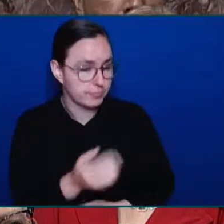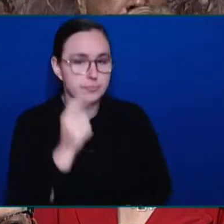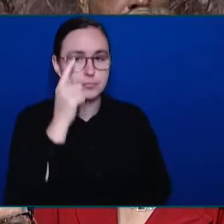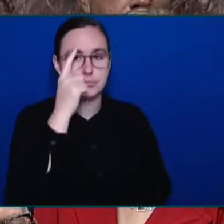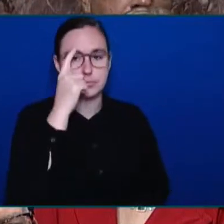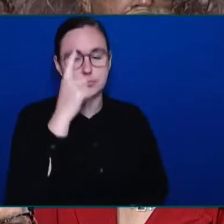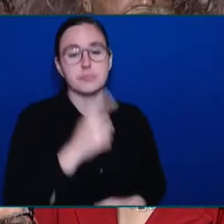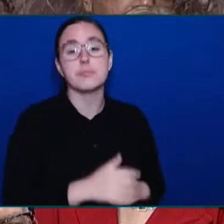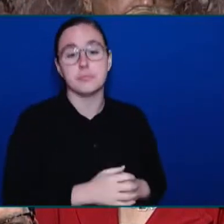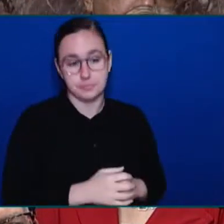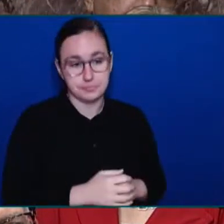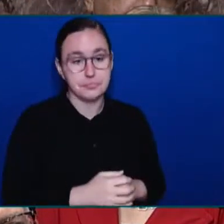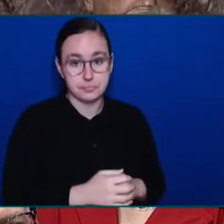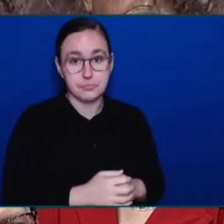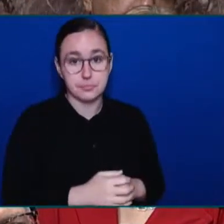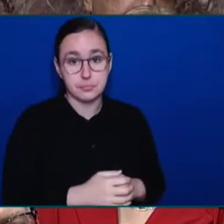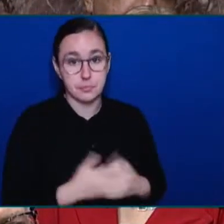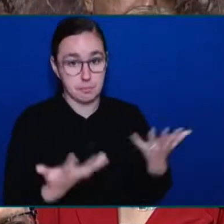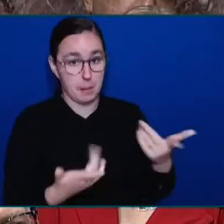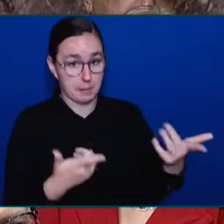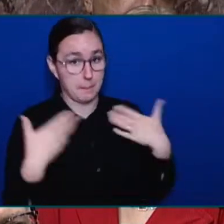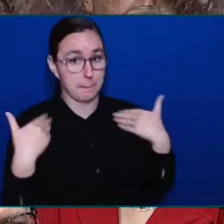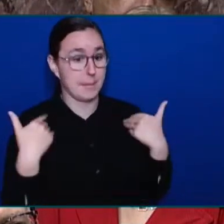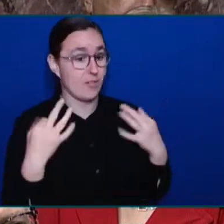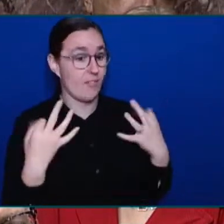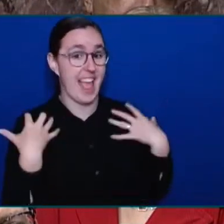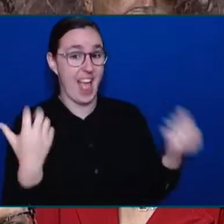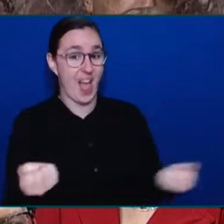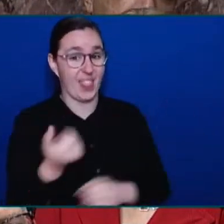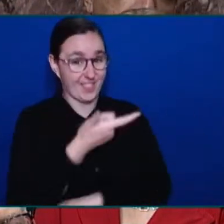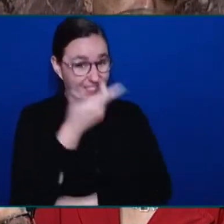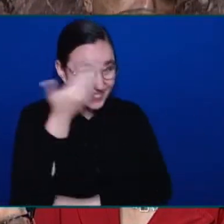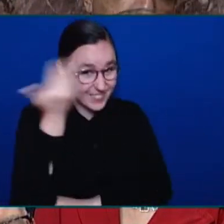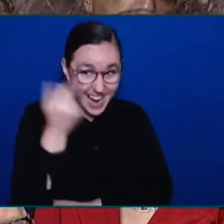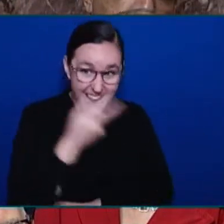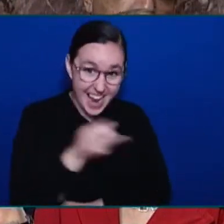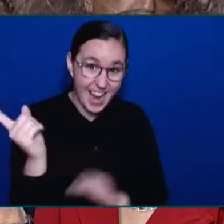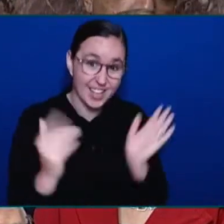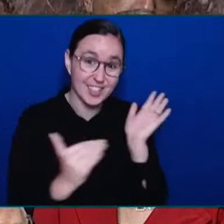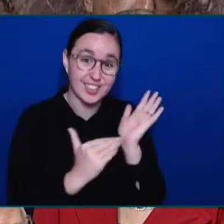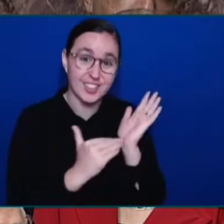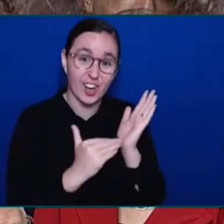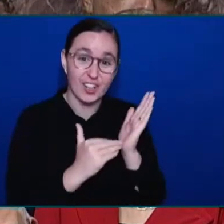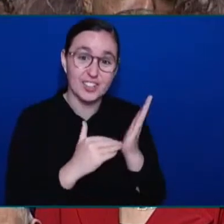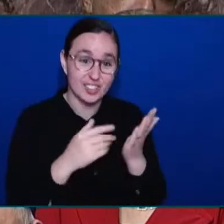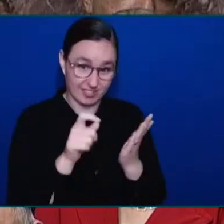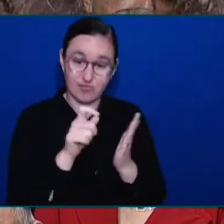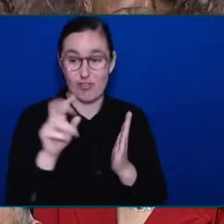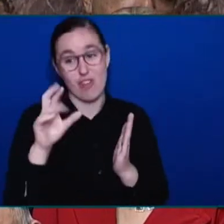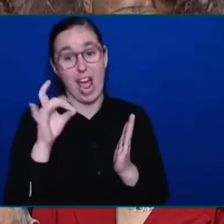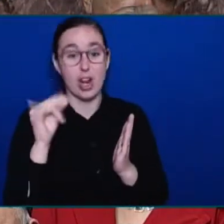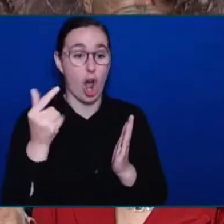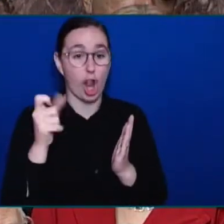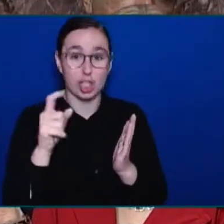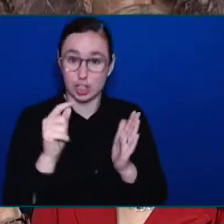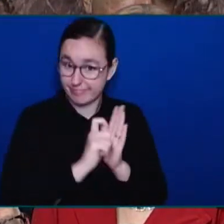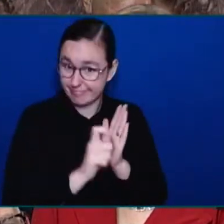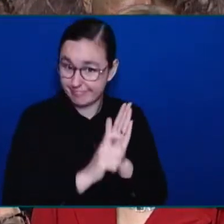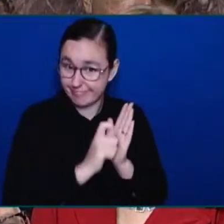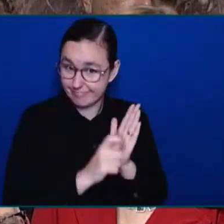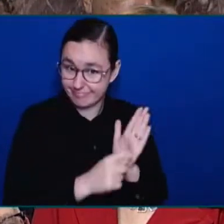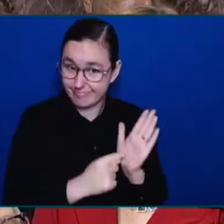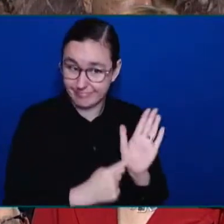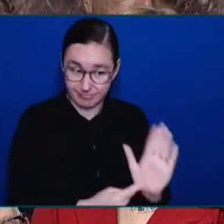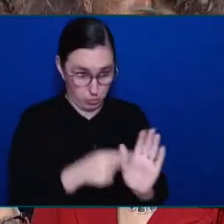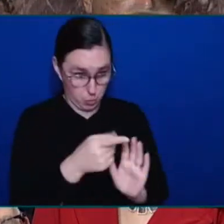from radiologists in British Columbia. And if he wants to talk about reality in Northern Health, then perhaps he should have been